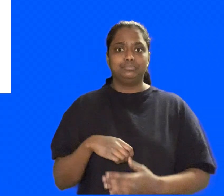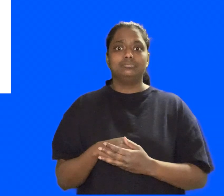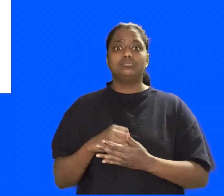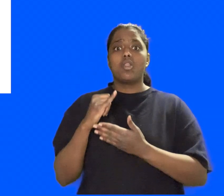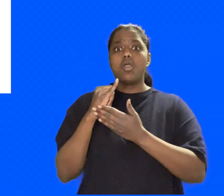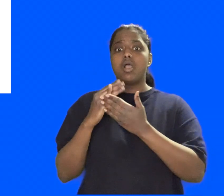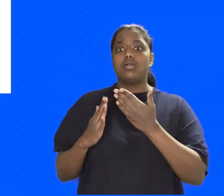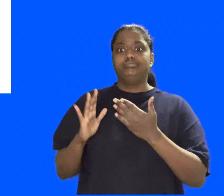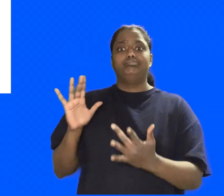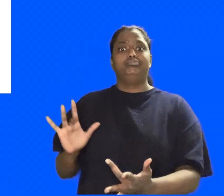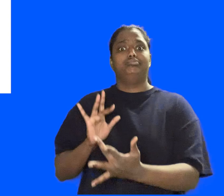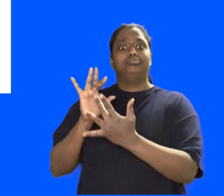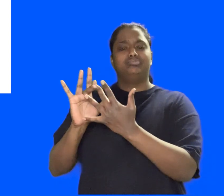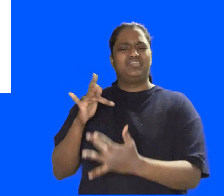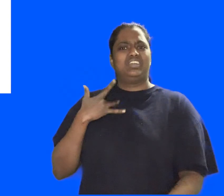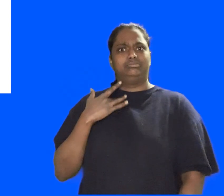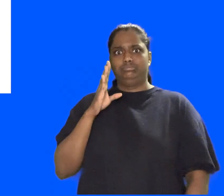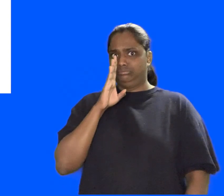way than emailing.